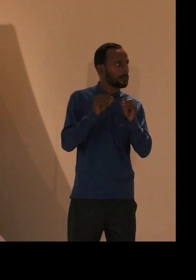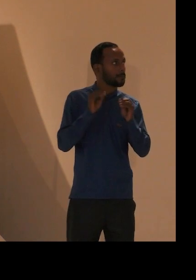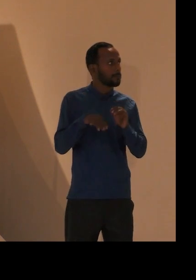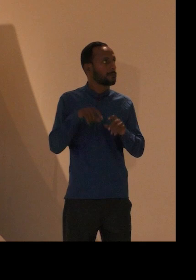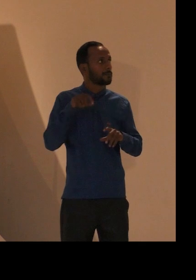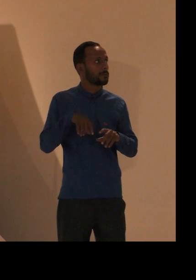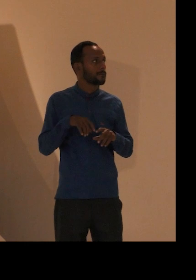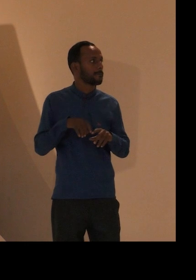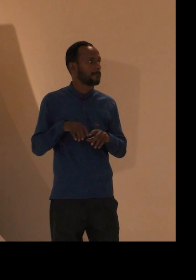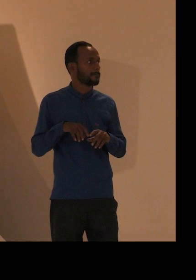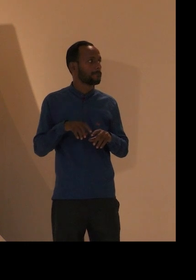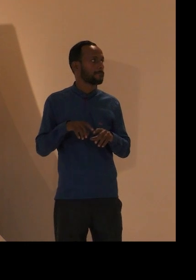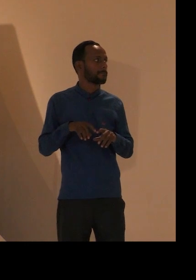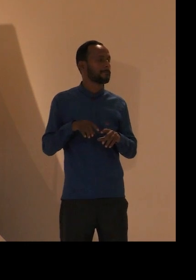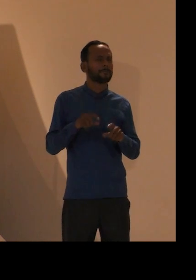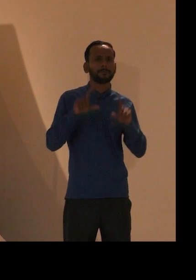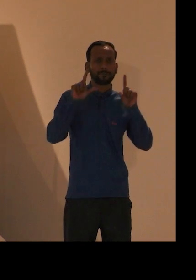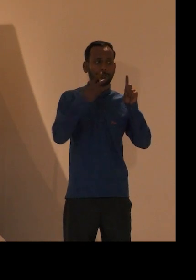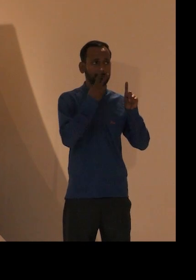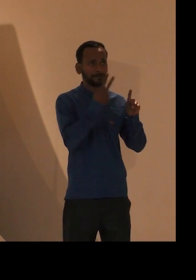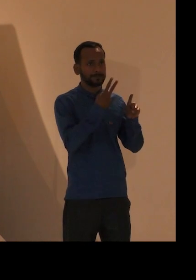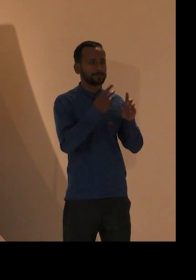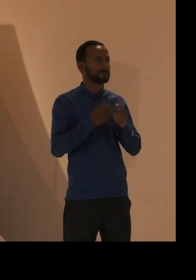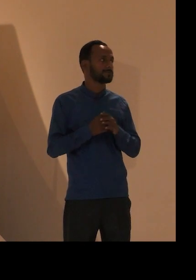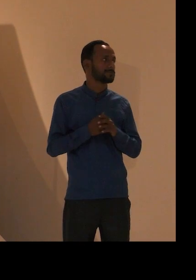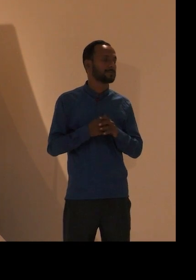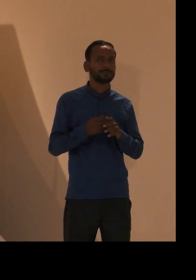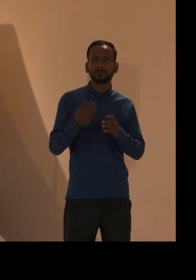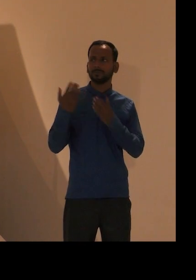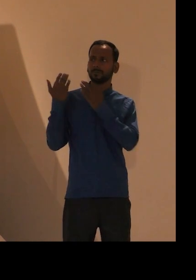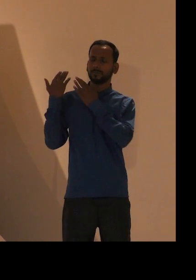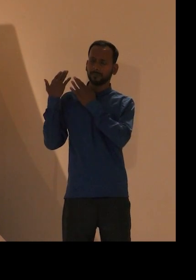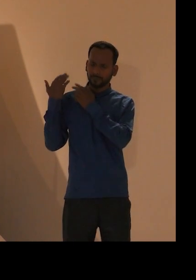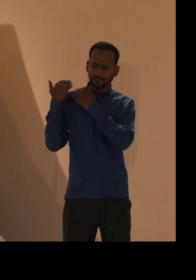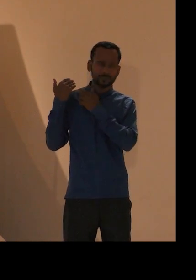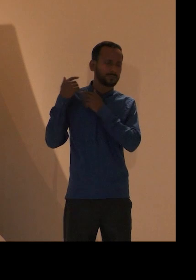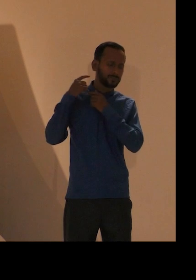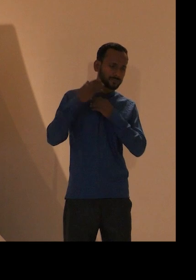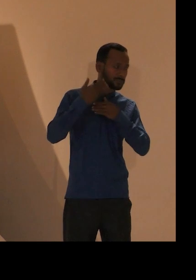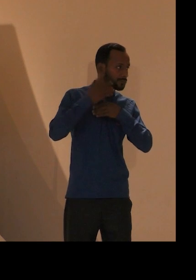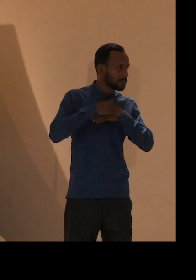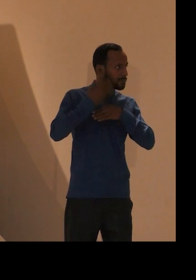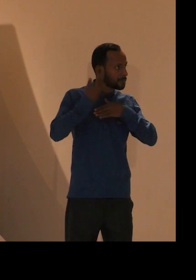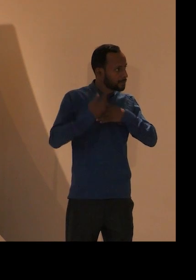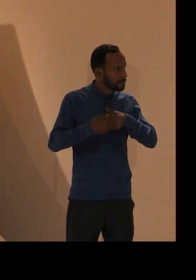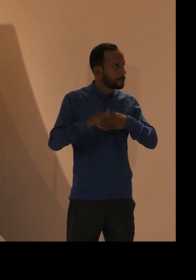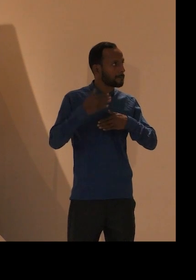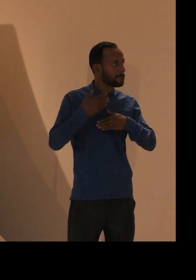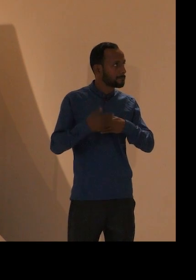yeah, I will skip through these slides, because for a long time, until the turn of